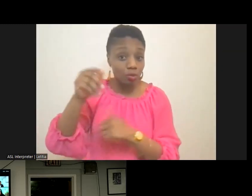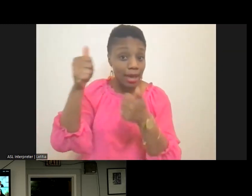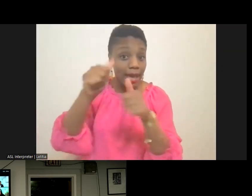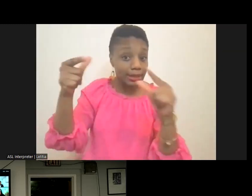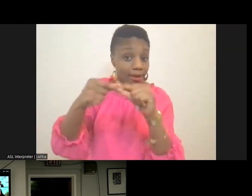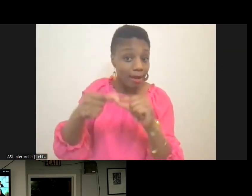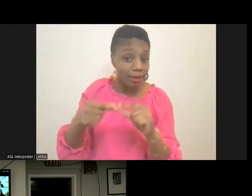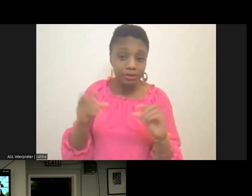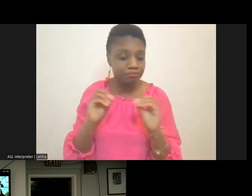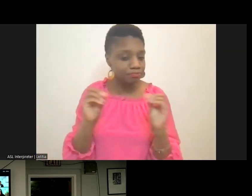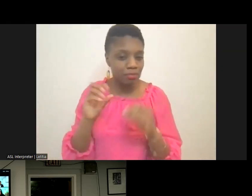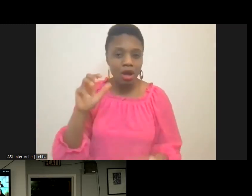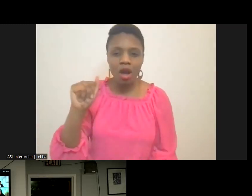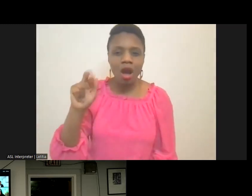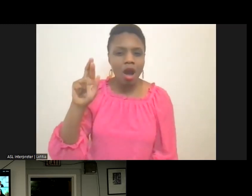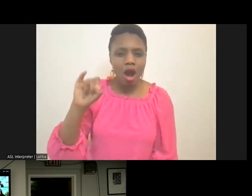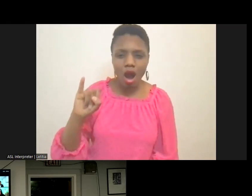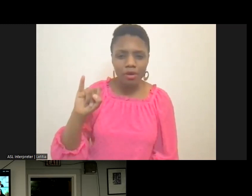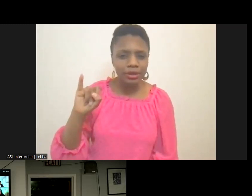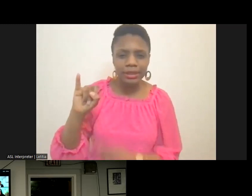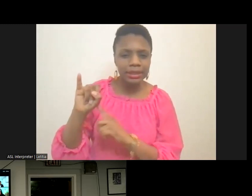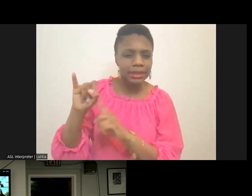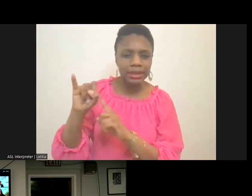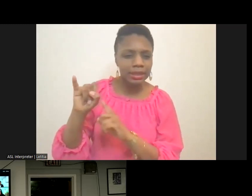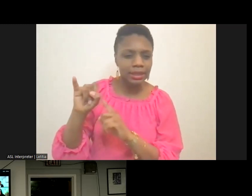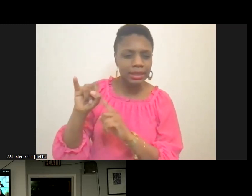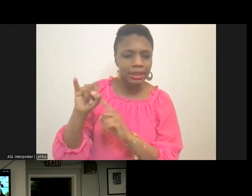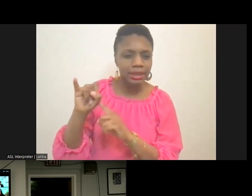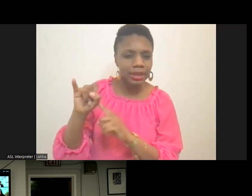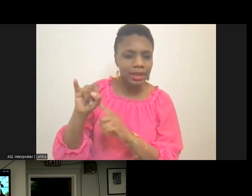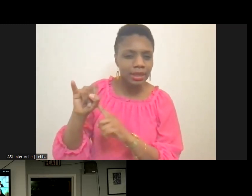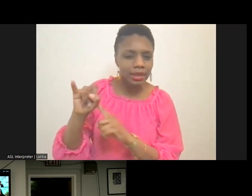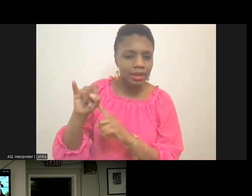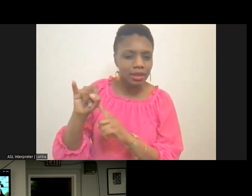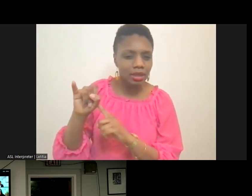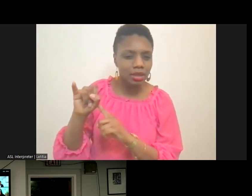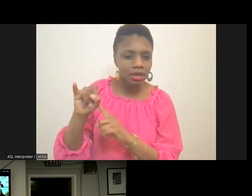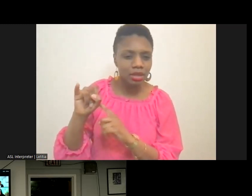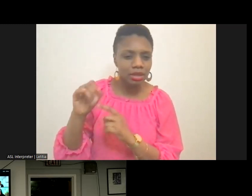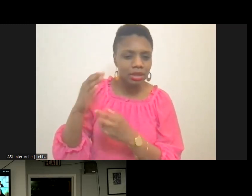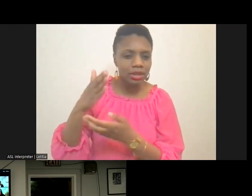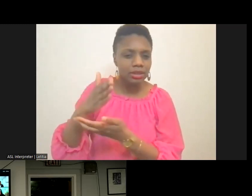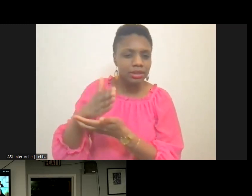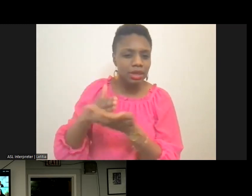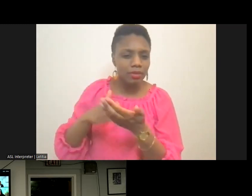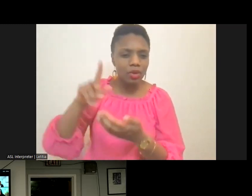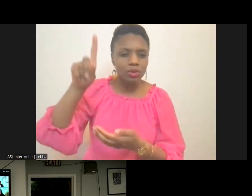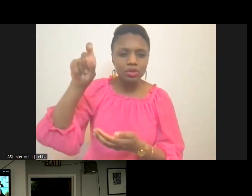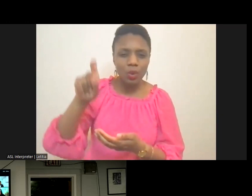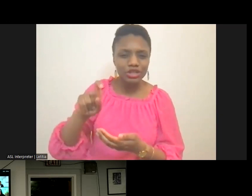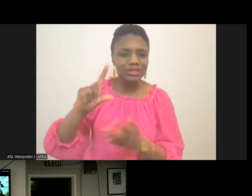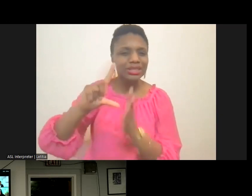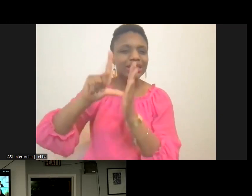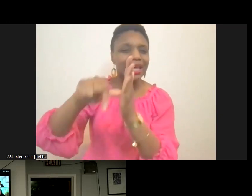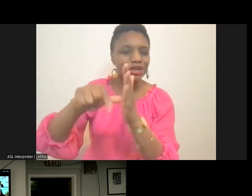No, Ari Zorn responded to one of the comments saying maybe some of those questions will be answered with a community